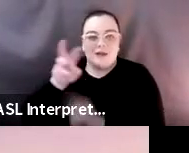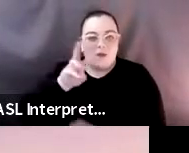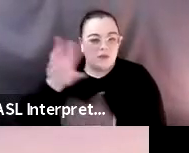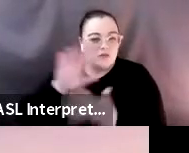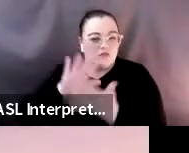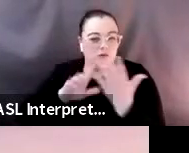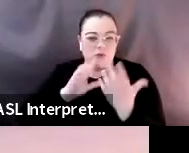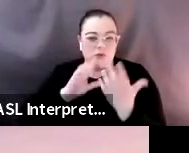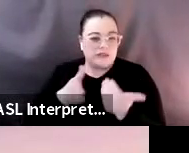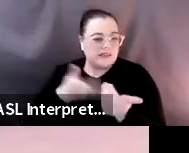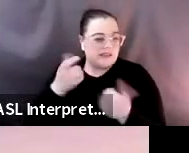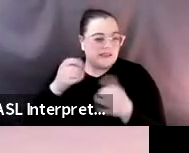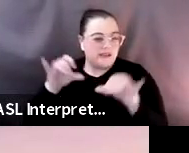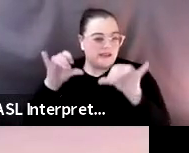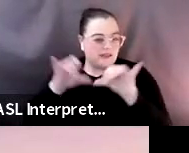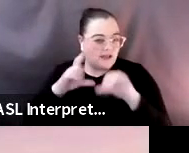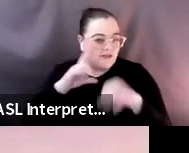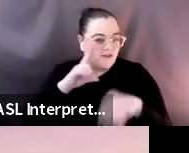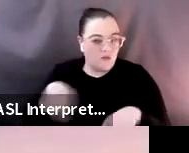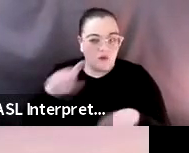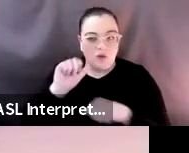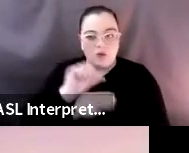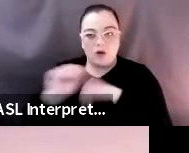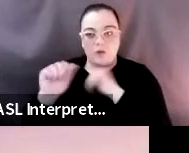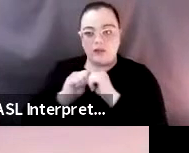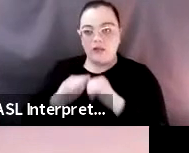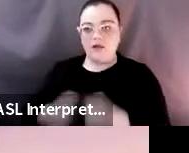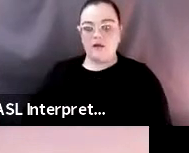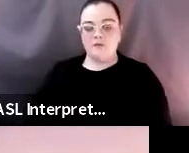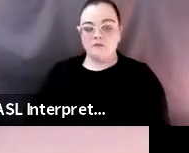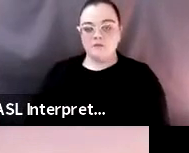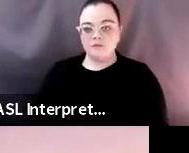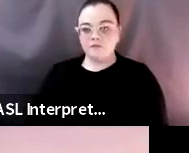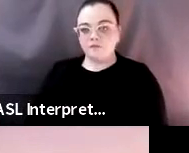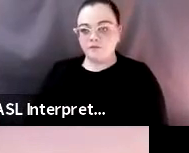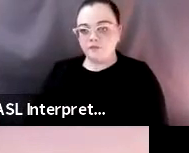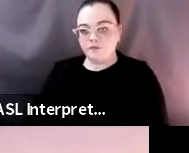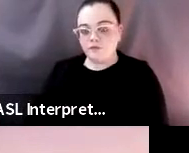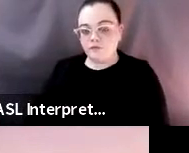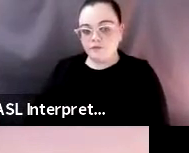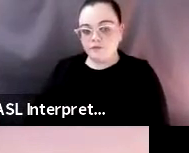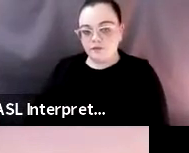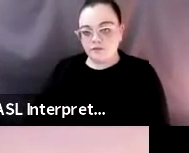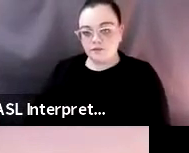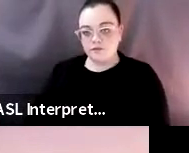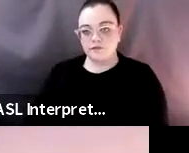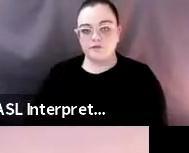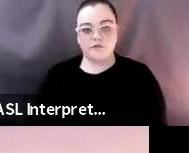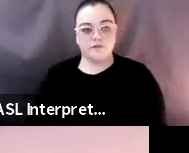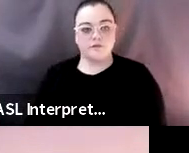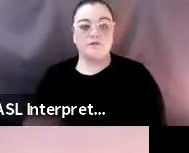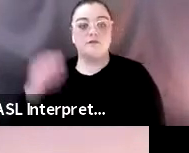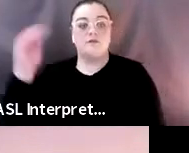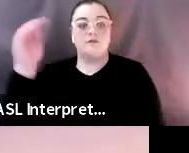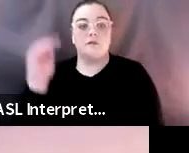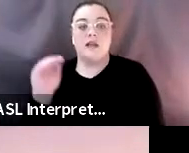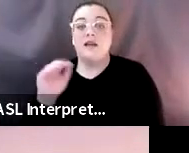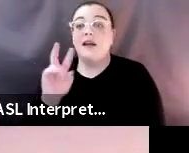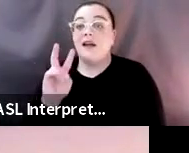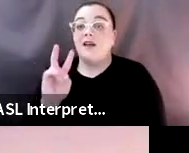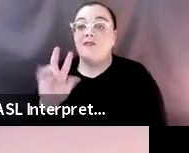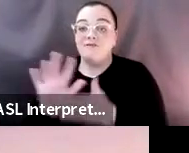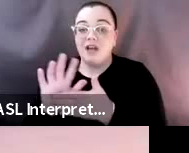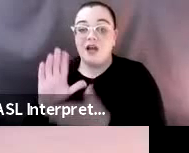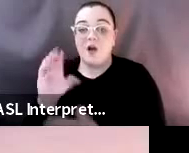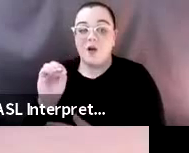way to make sure your file size isn't going to be really huge. So select Apple devices and then make sure under video codec, instead of faster